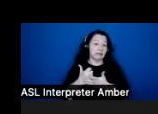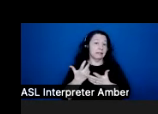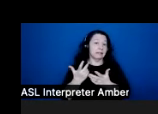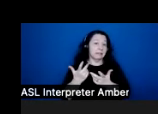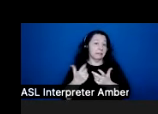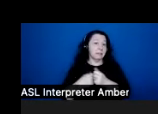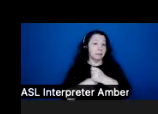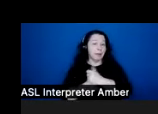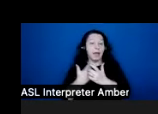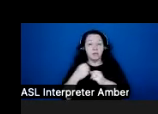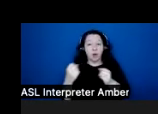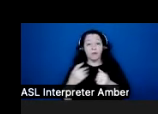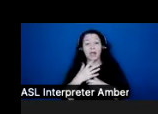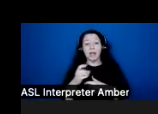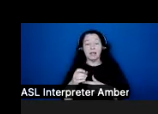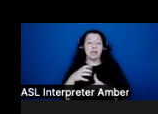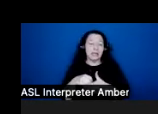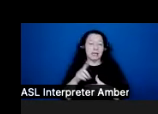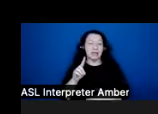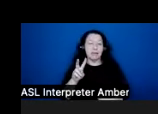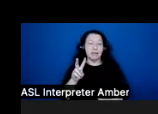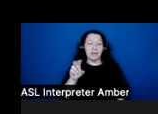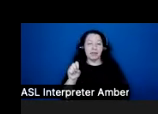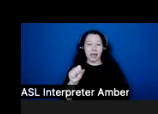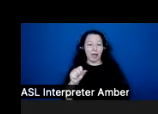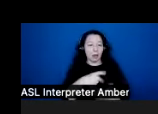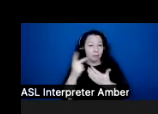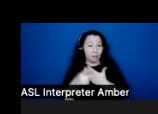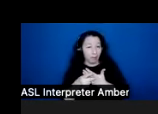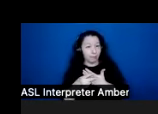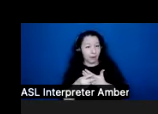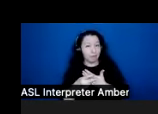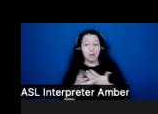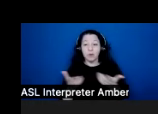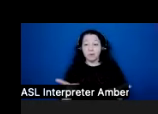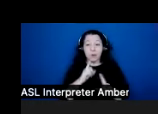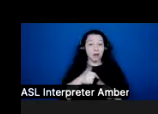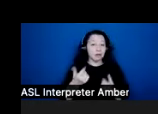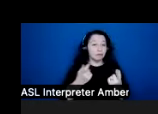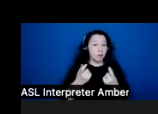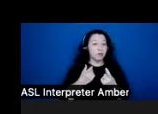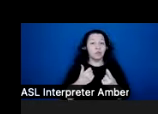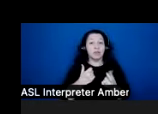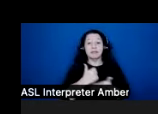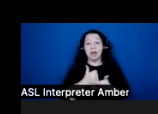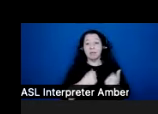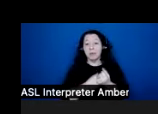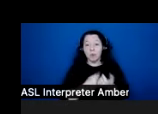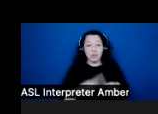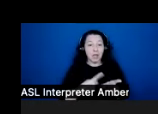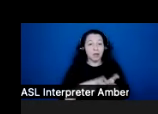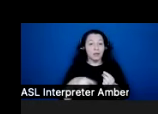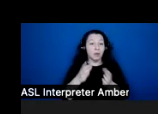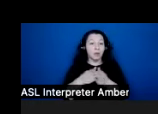DVSA program. And so I'm also all ears to answer any questions or facilitate any conversation about the larger picture of our